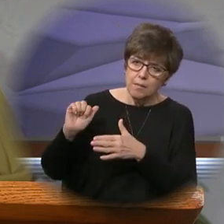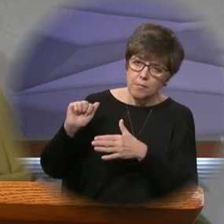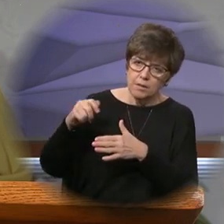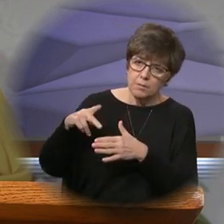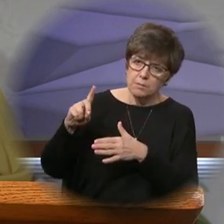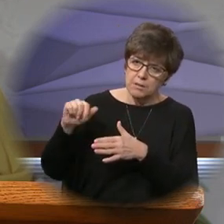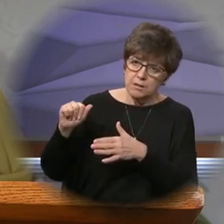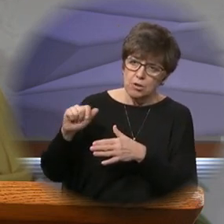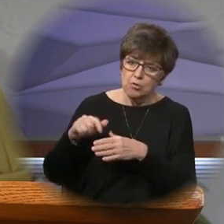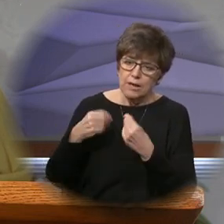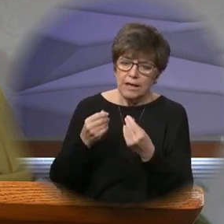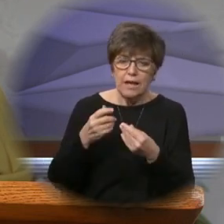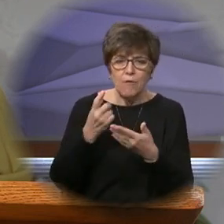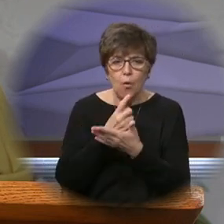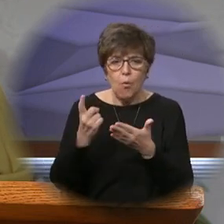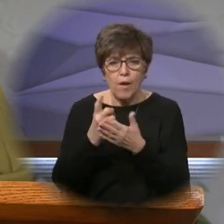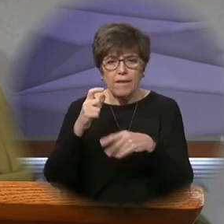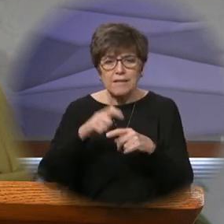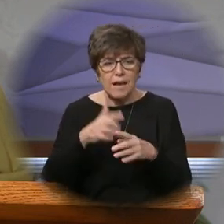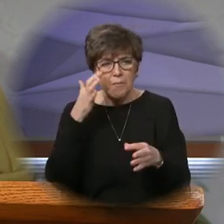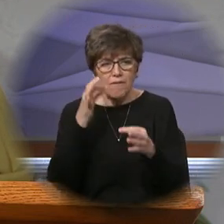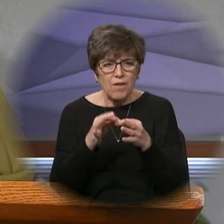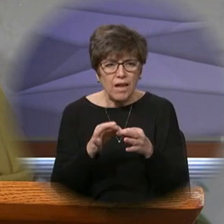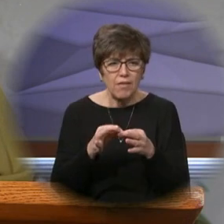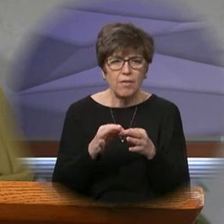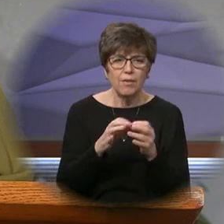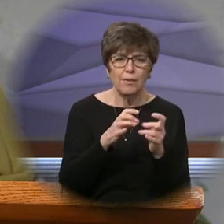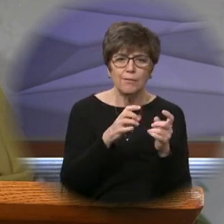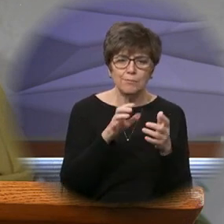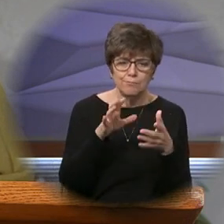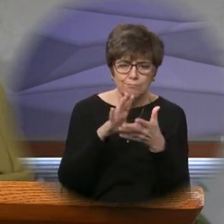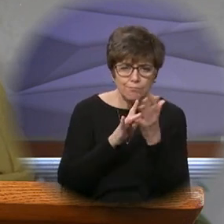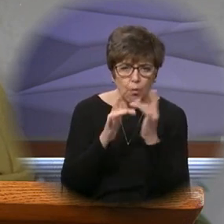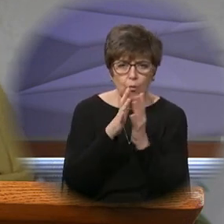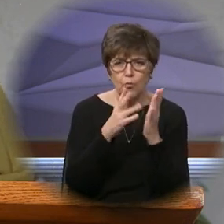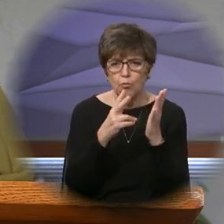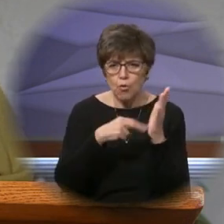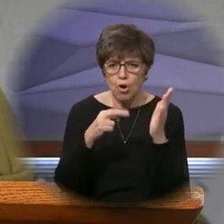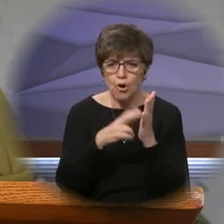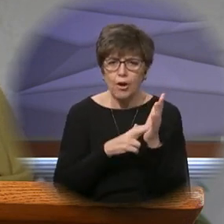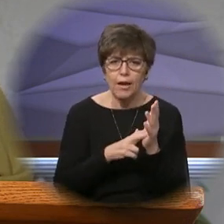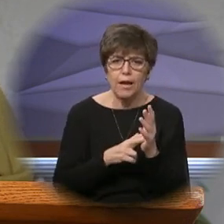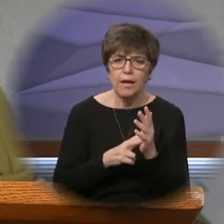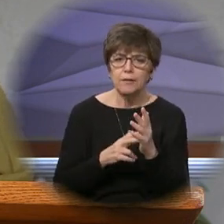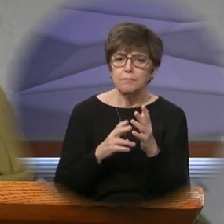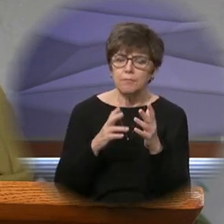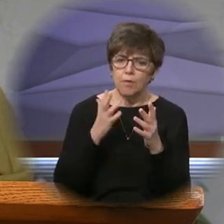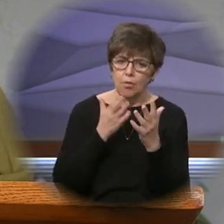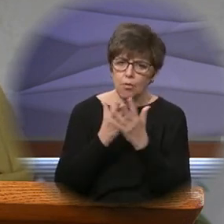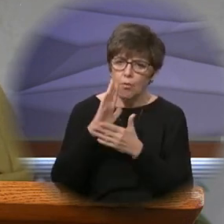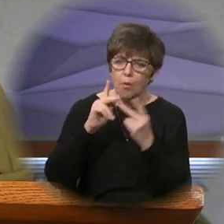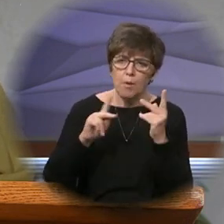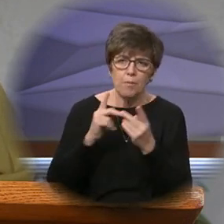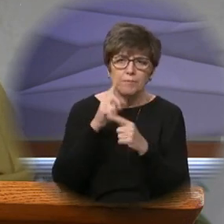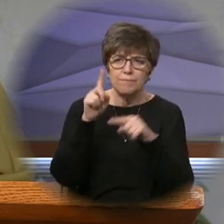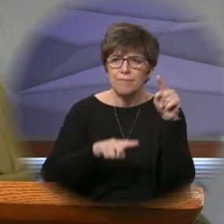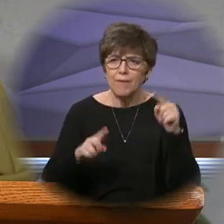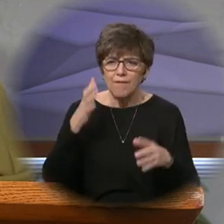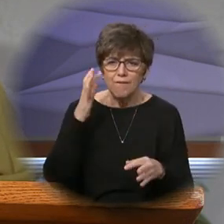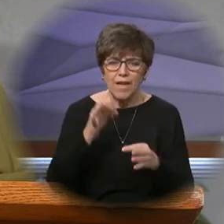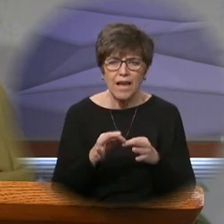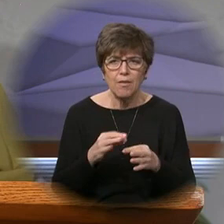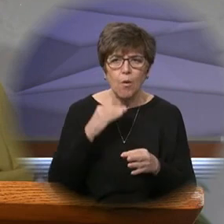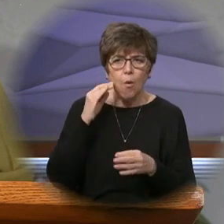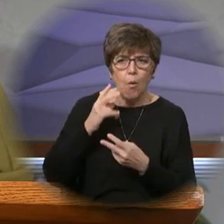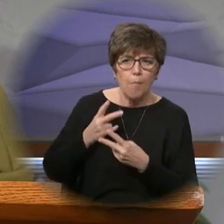bring this weekly time of sharing in faith, word, and Eucharist for persons of all faiths who may be homebound,